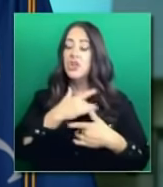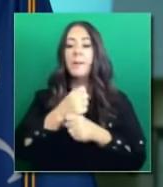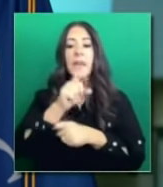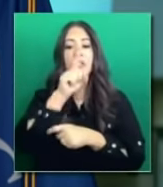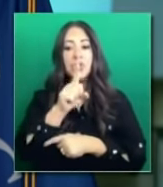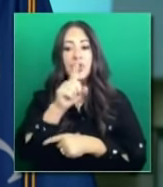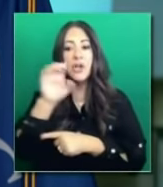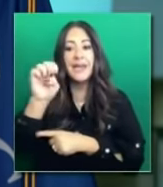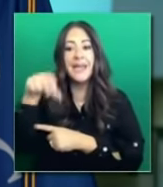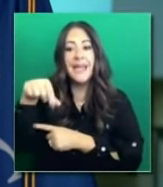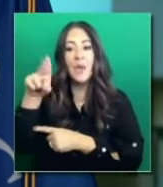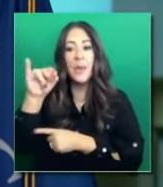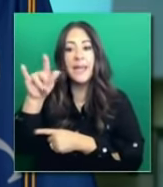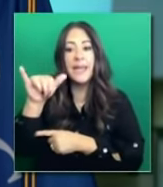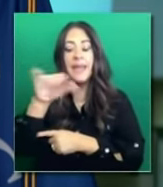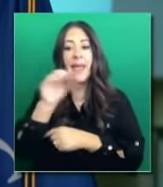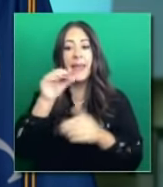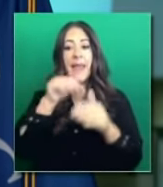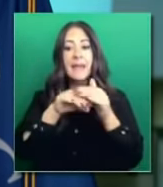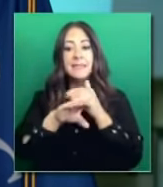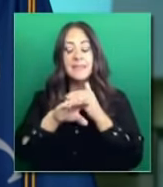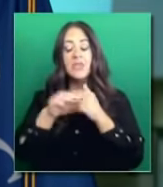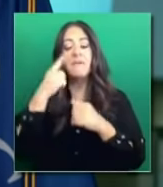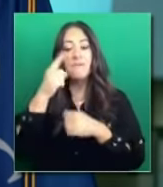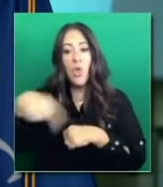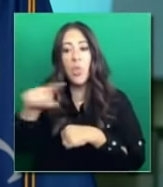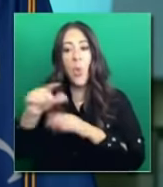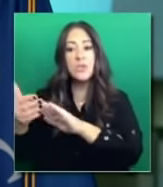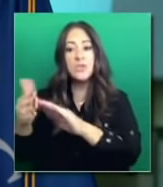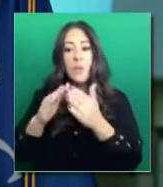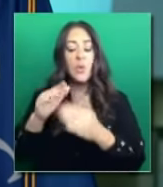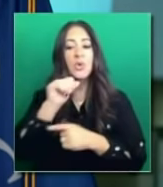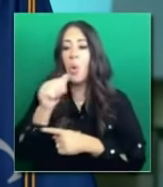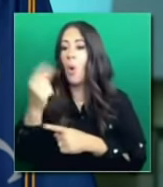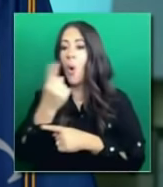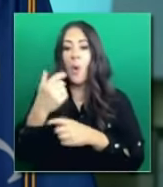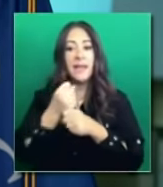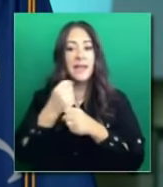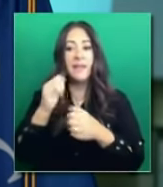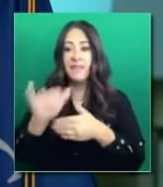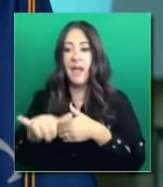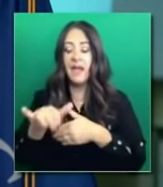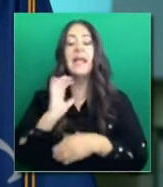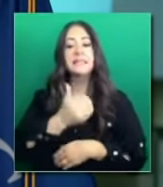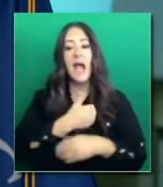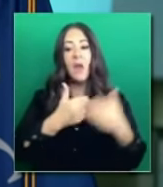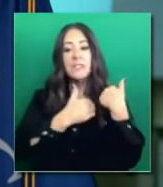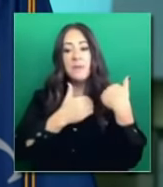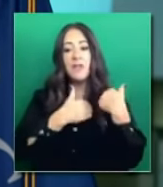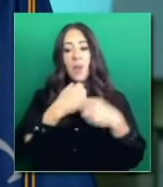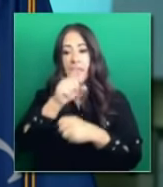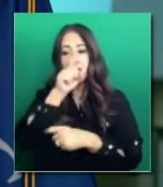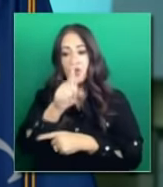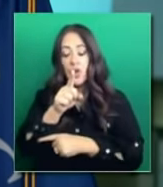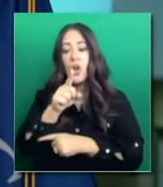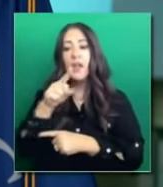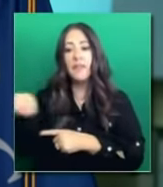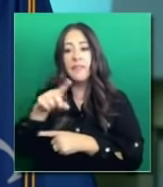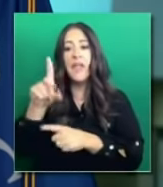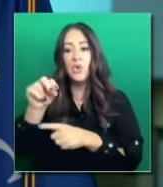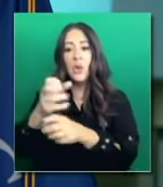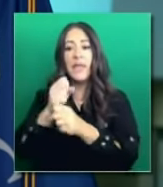to communities that have been underserved, and it's our job to make up for those issues, and it's why we put together that framework and